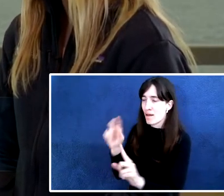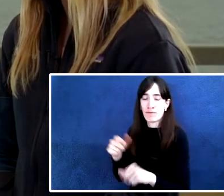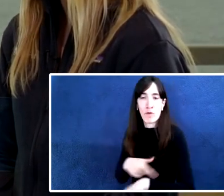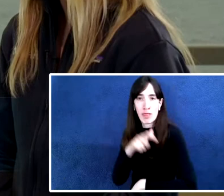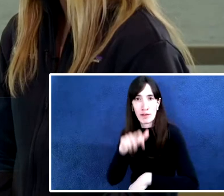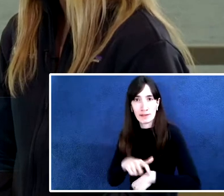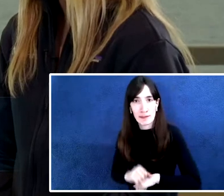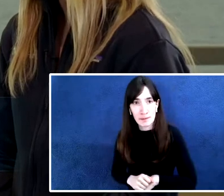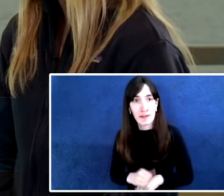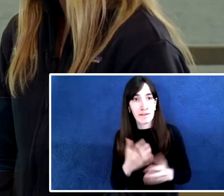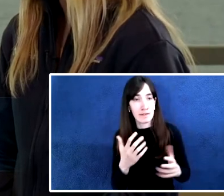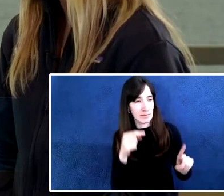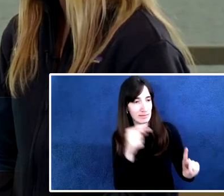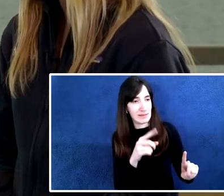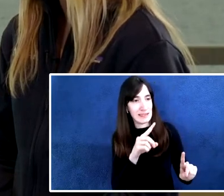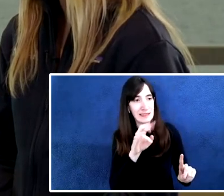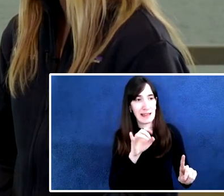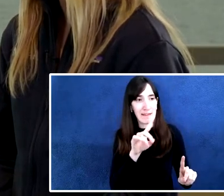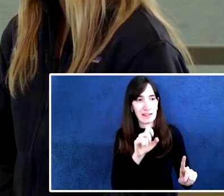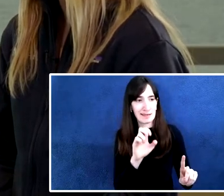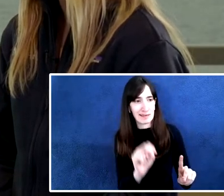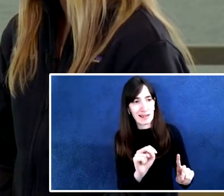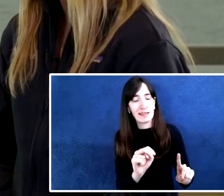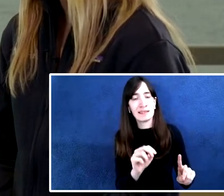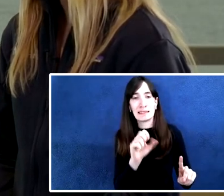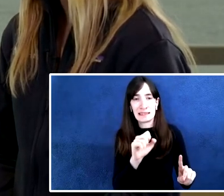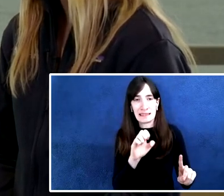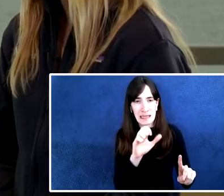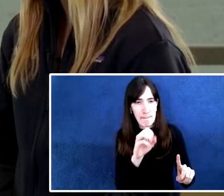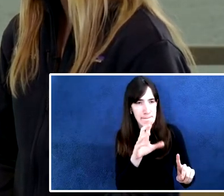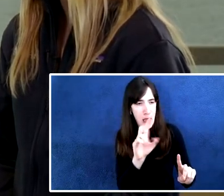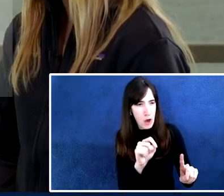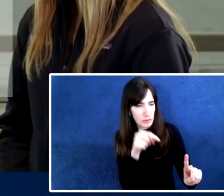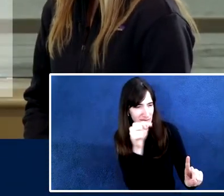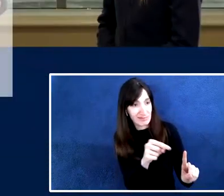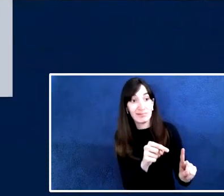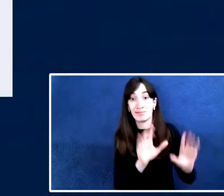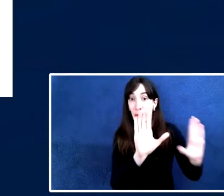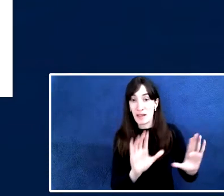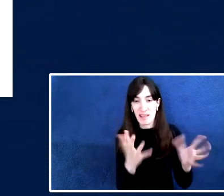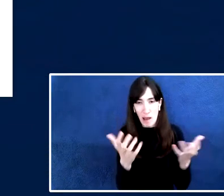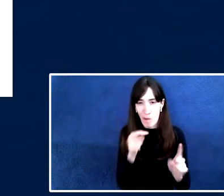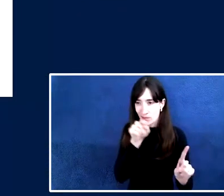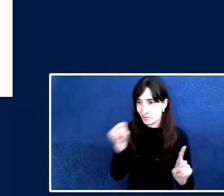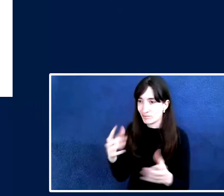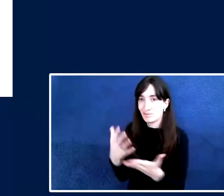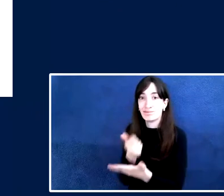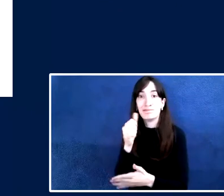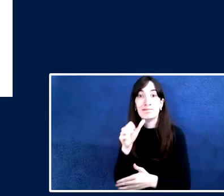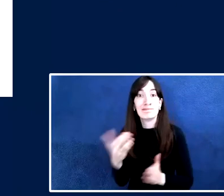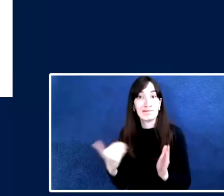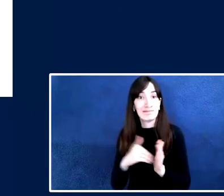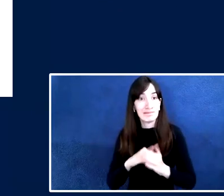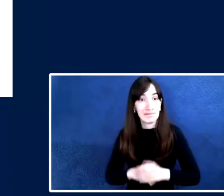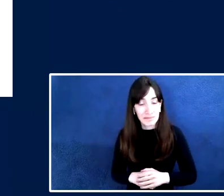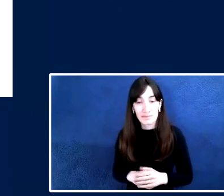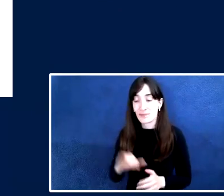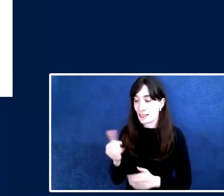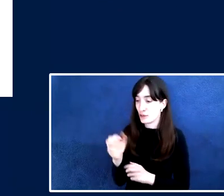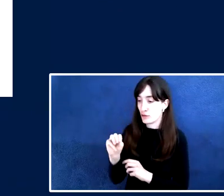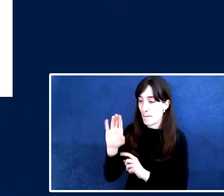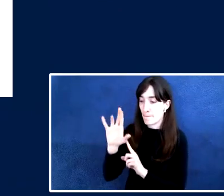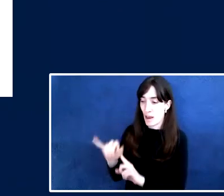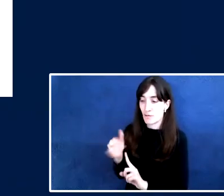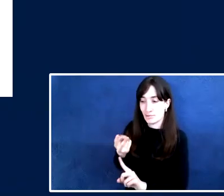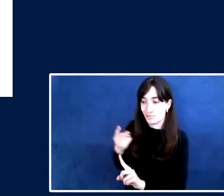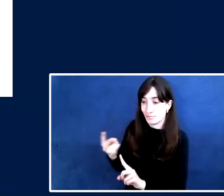Davidson Seamount, which was pretty spectacular, so I wanted to go there and check it out. And the opportunity arose when Jim Barry and I